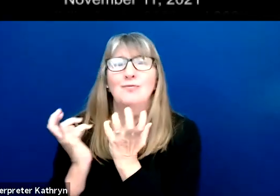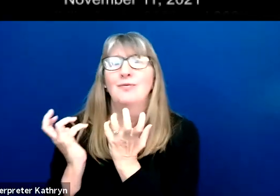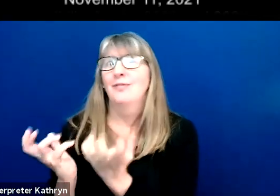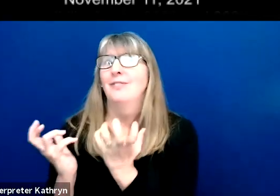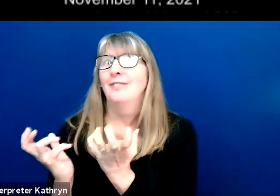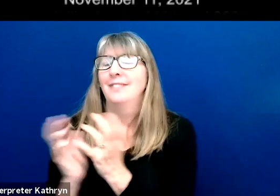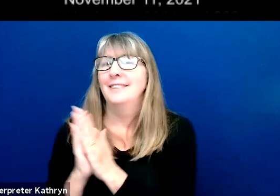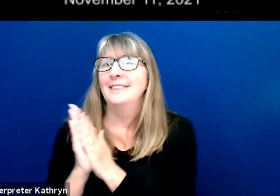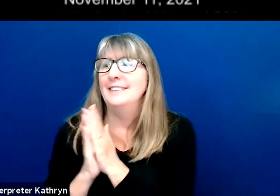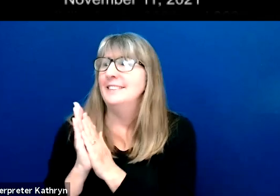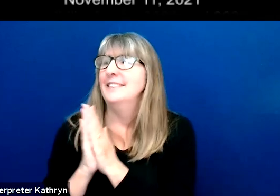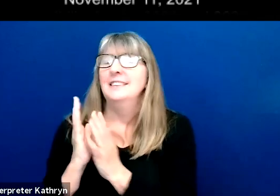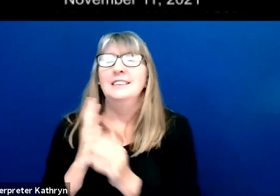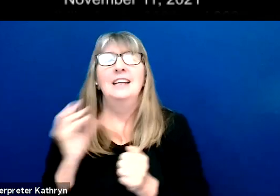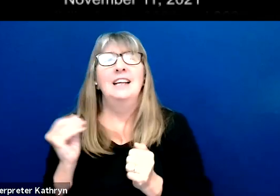And